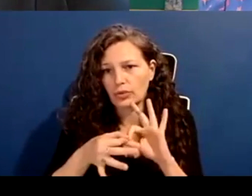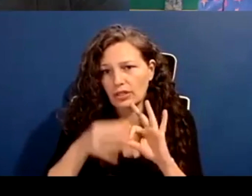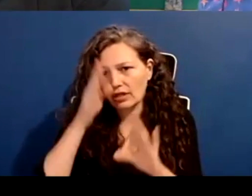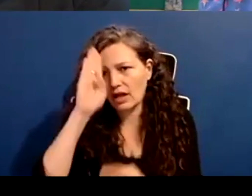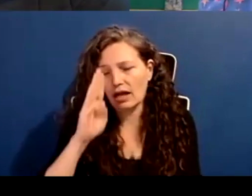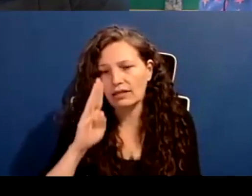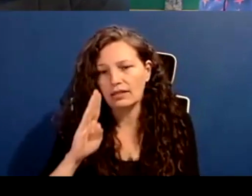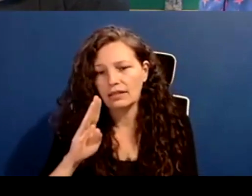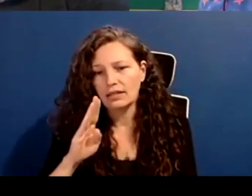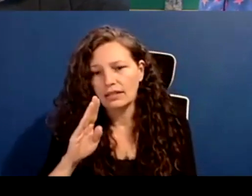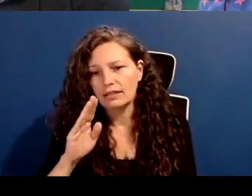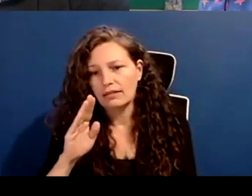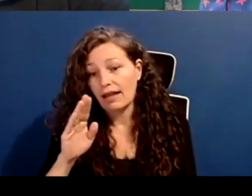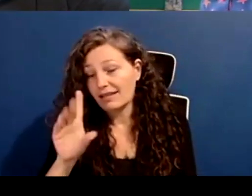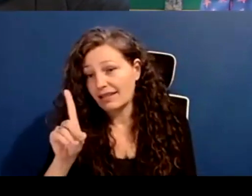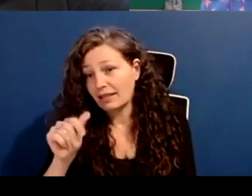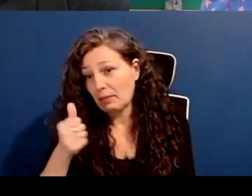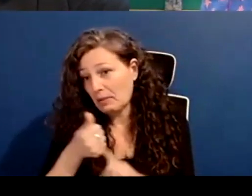Yeah, great